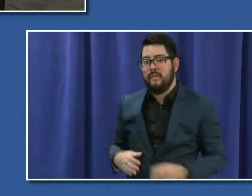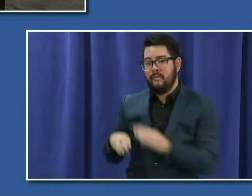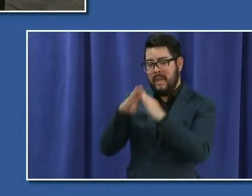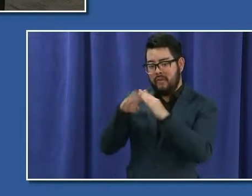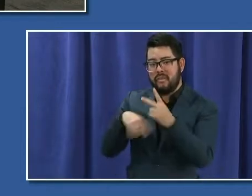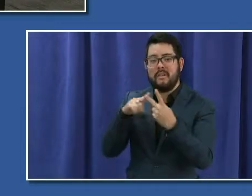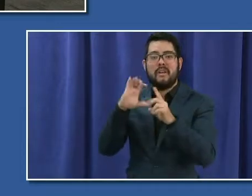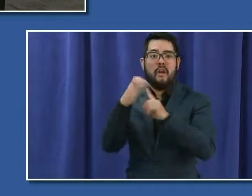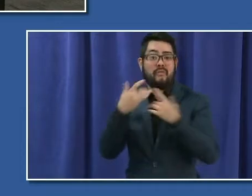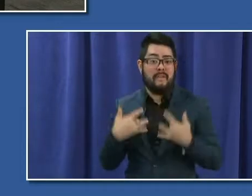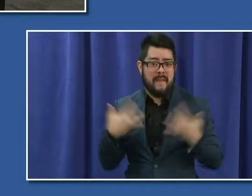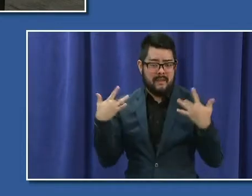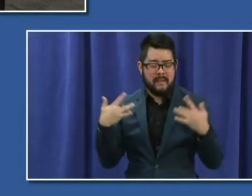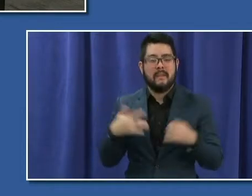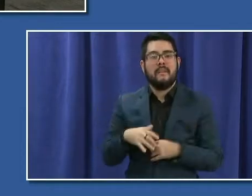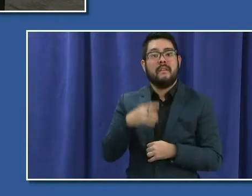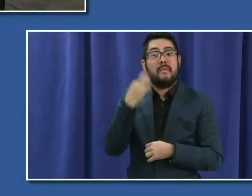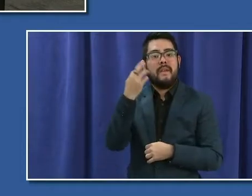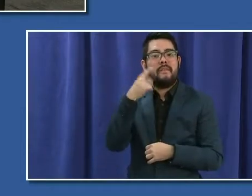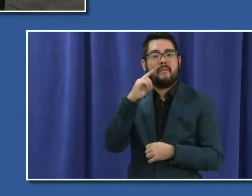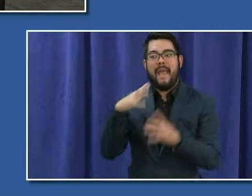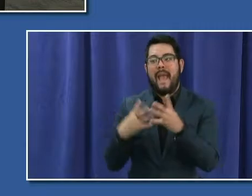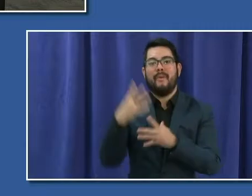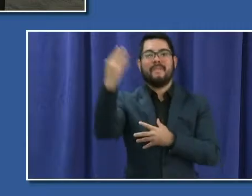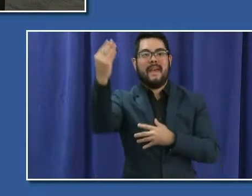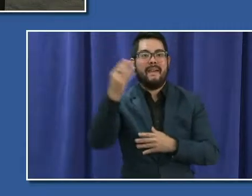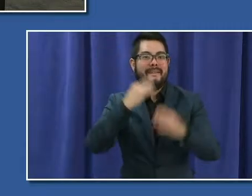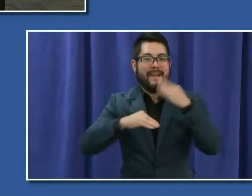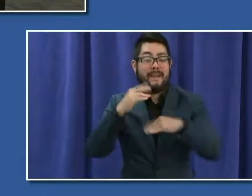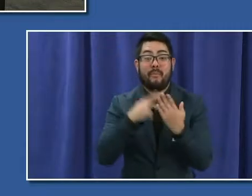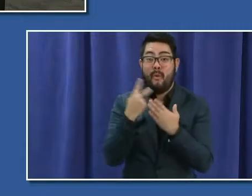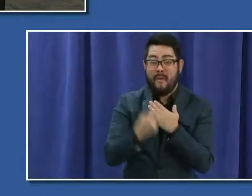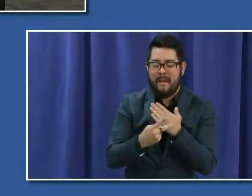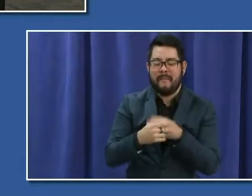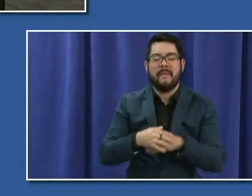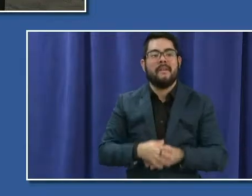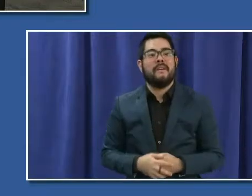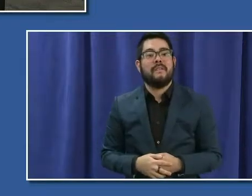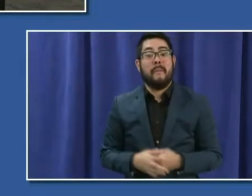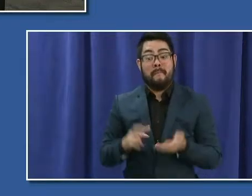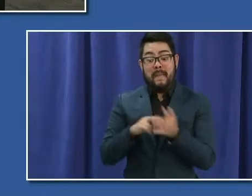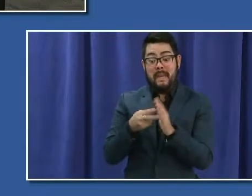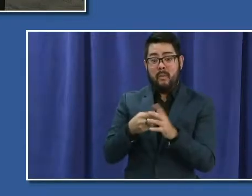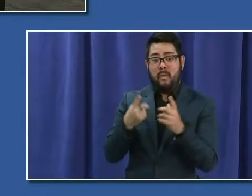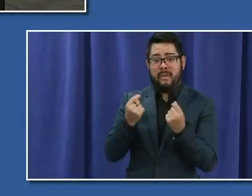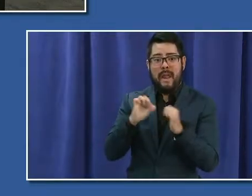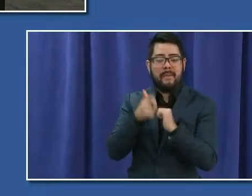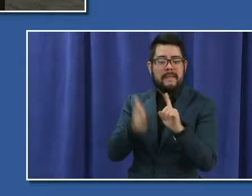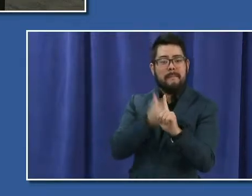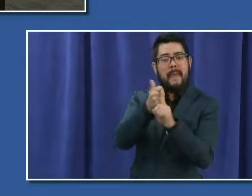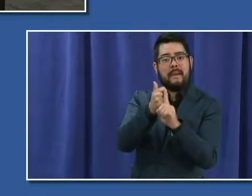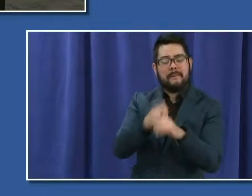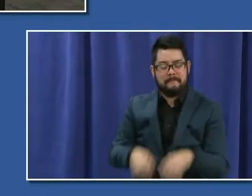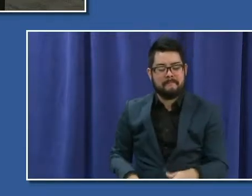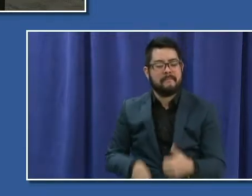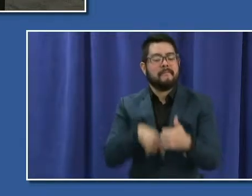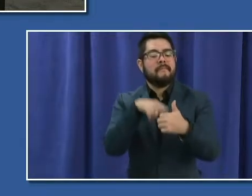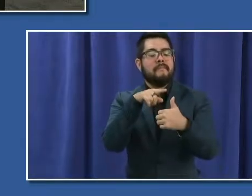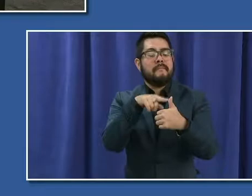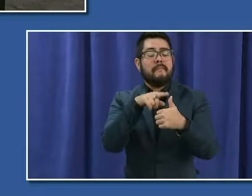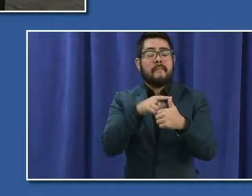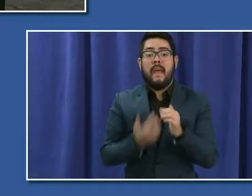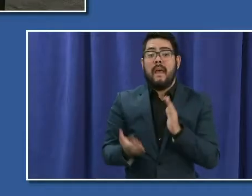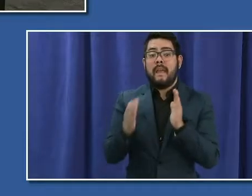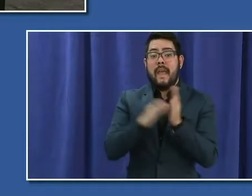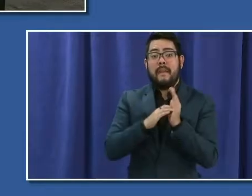to create our outdoor dining program, Make Way for Dining. And so what that's doing is a couple of things. One, we're again taking